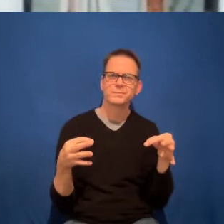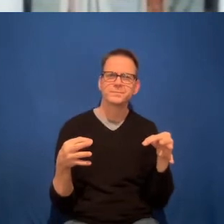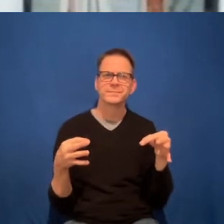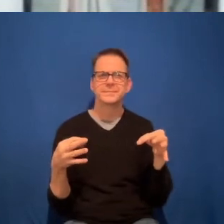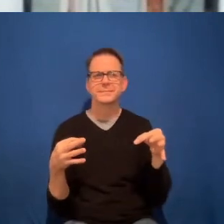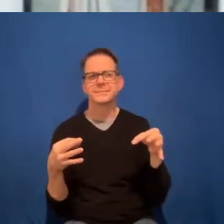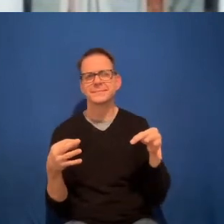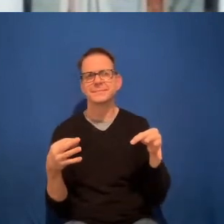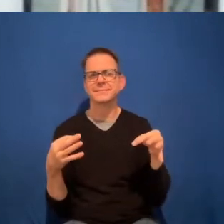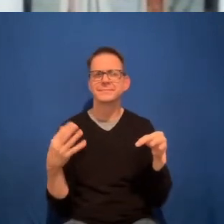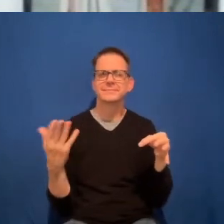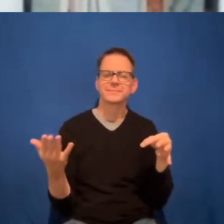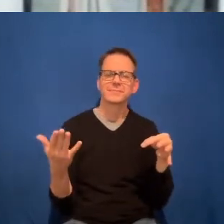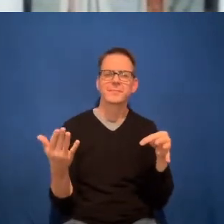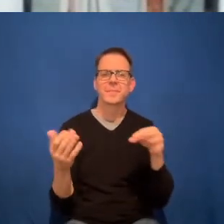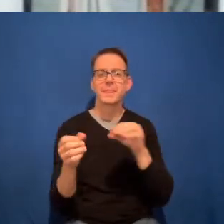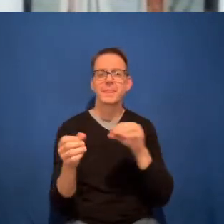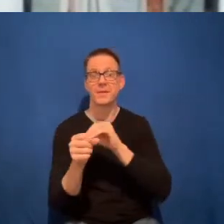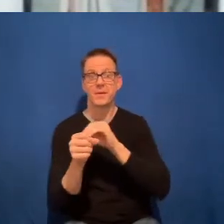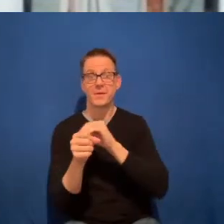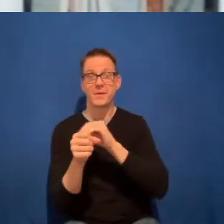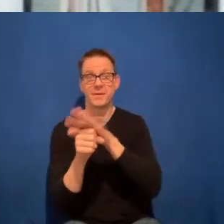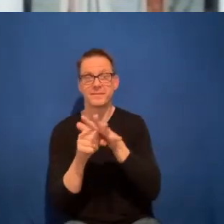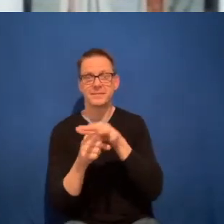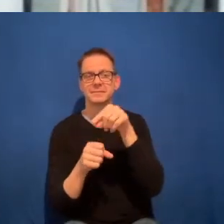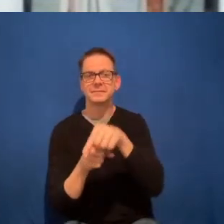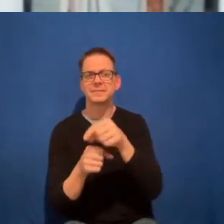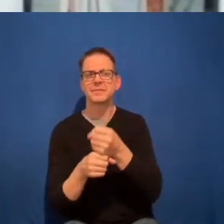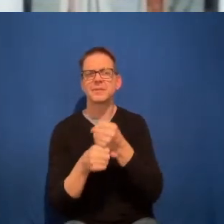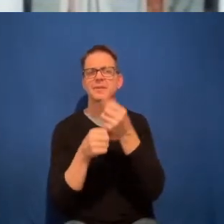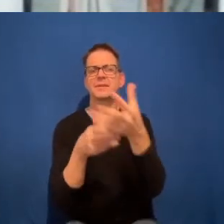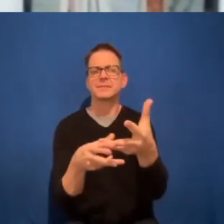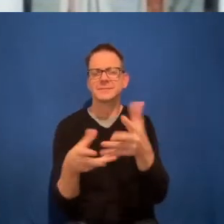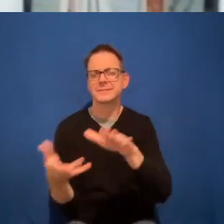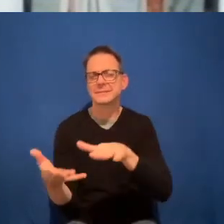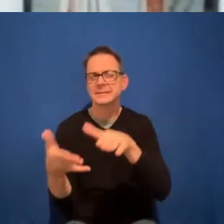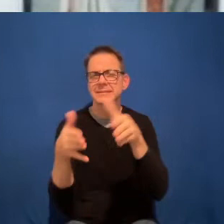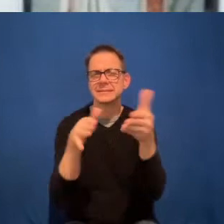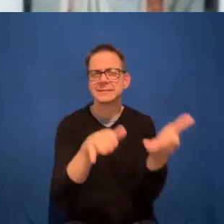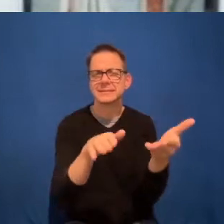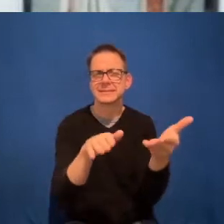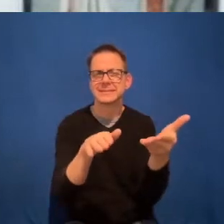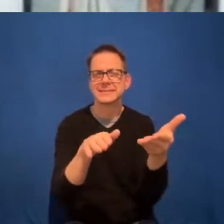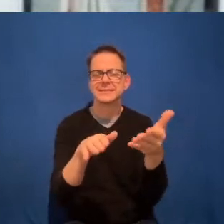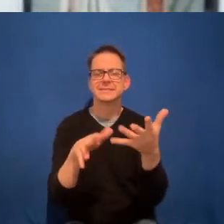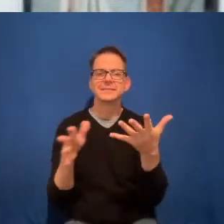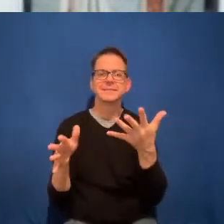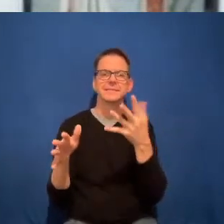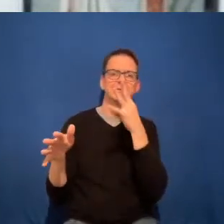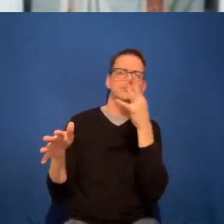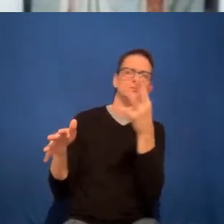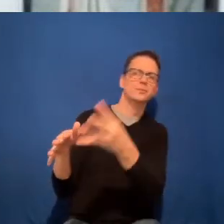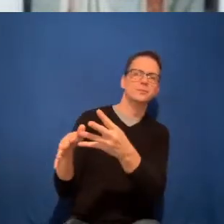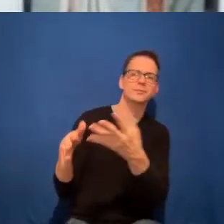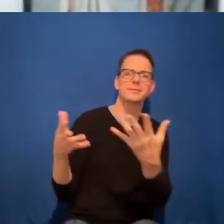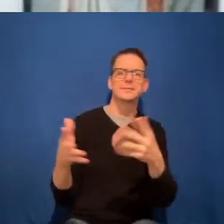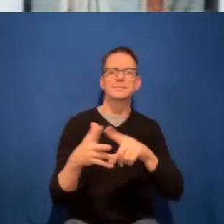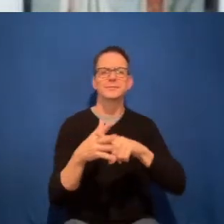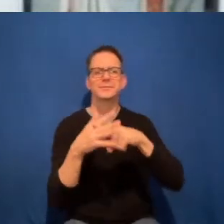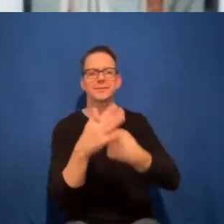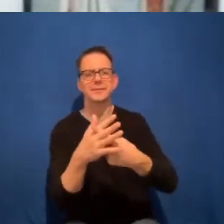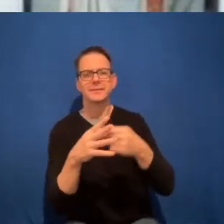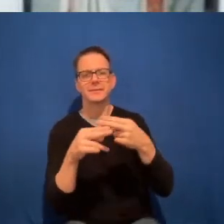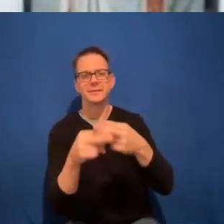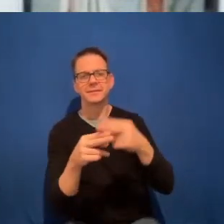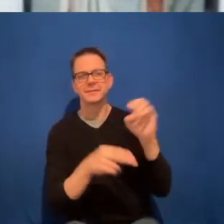that COVID was a deadly transmissible disease and start calling it endemic and stop our testing, tracing, and isolation, the UK did